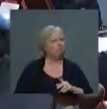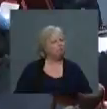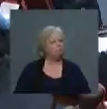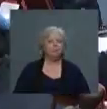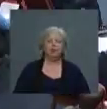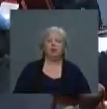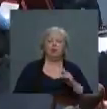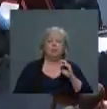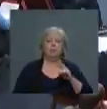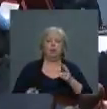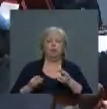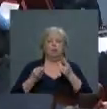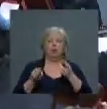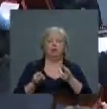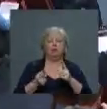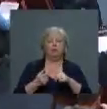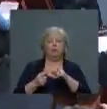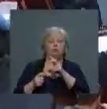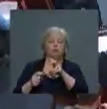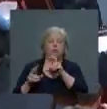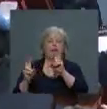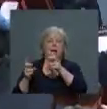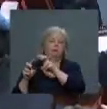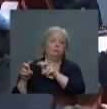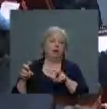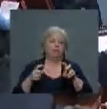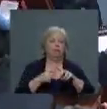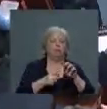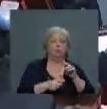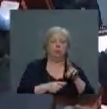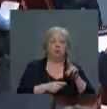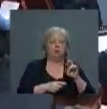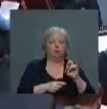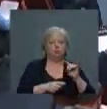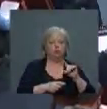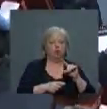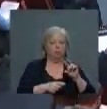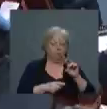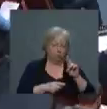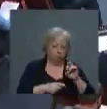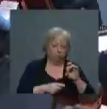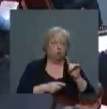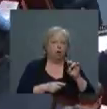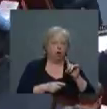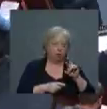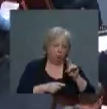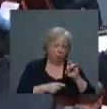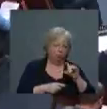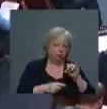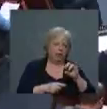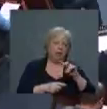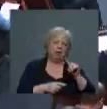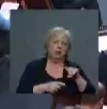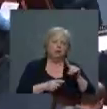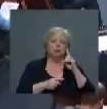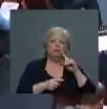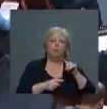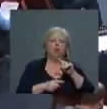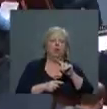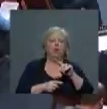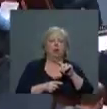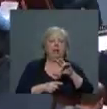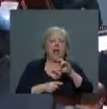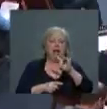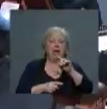Okay, the resolution is a proposal to transfer title to Mr. Rodriguez by warranty deed of the 80 lots in the Rolling Pine